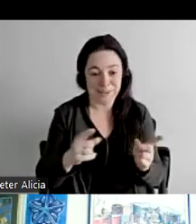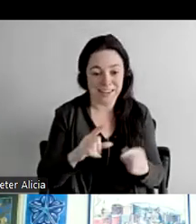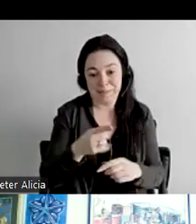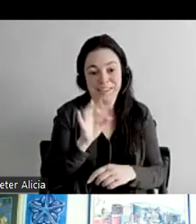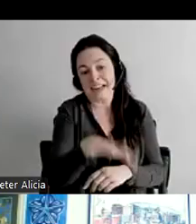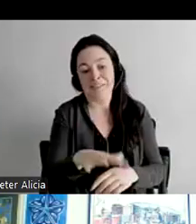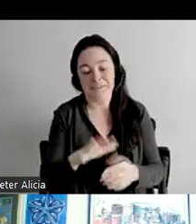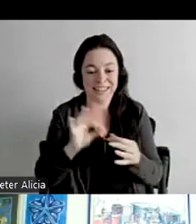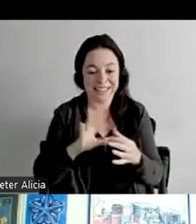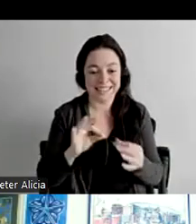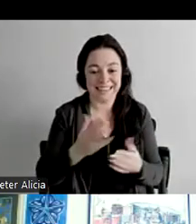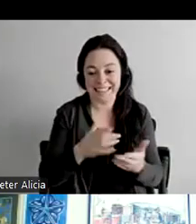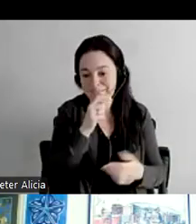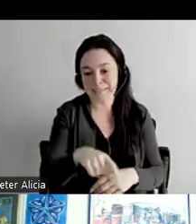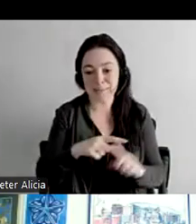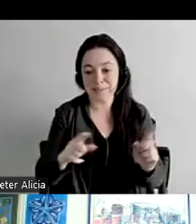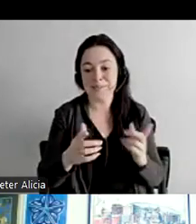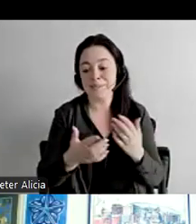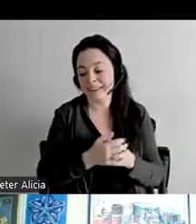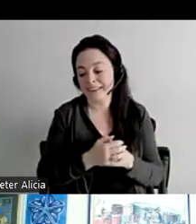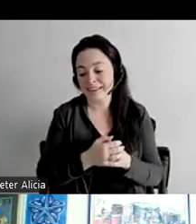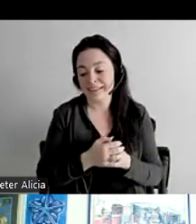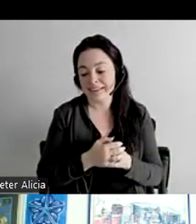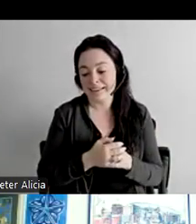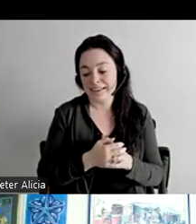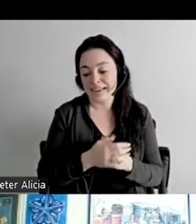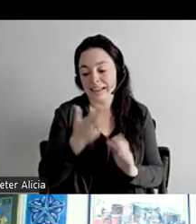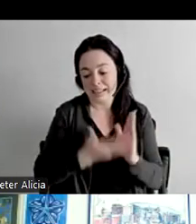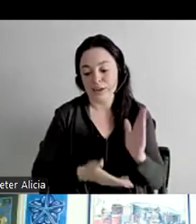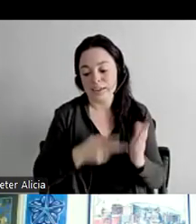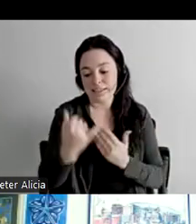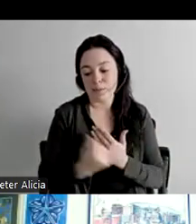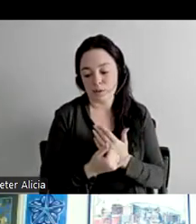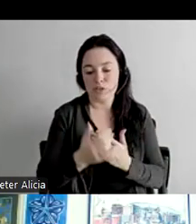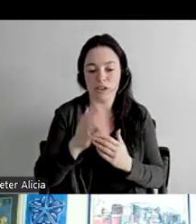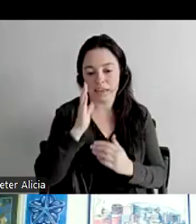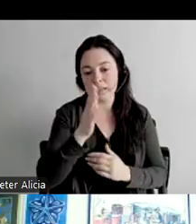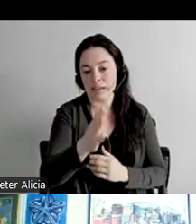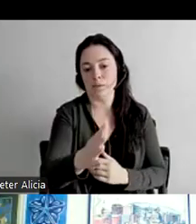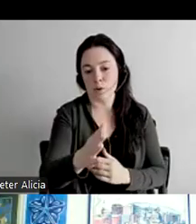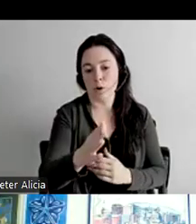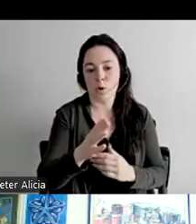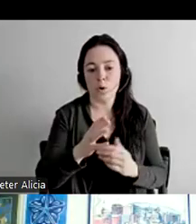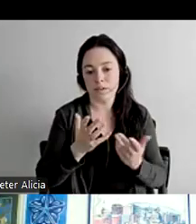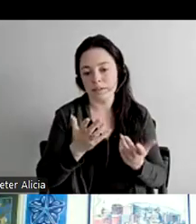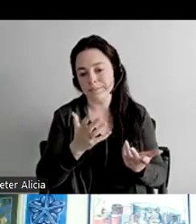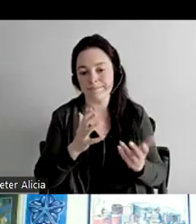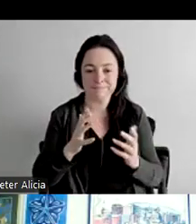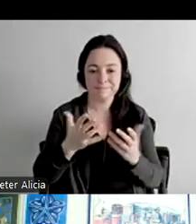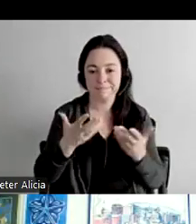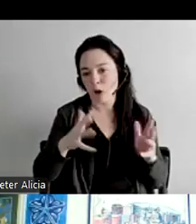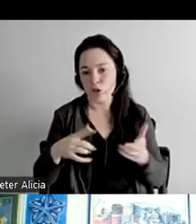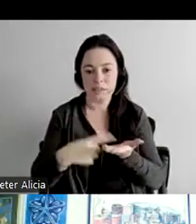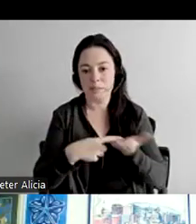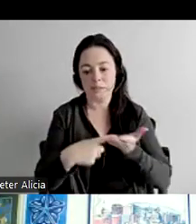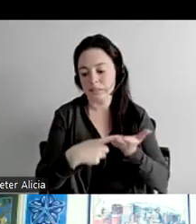not supposed to say. So there is a project that's sort of down the road already, being chatted